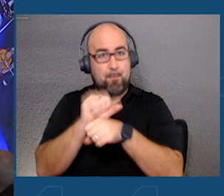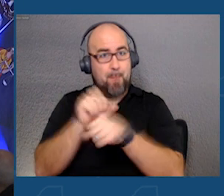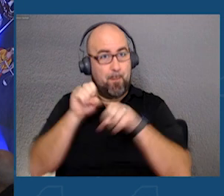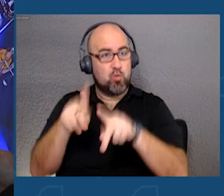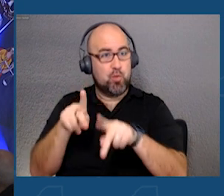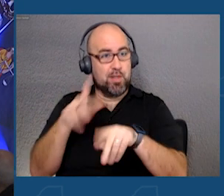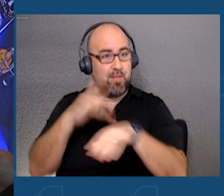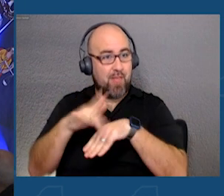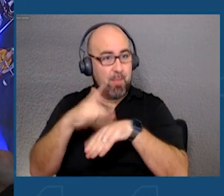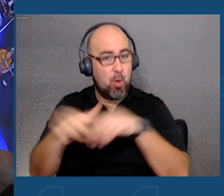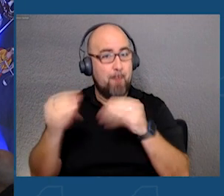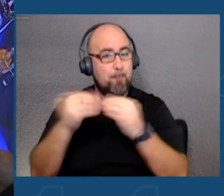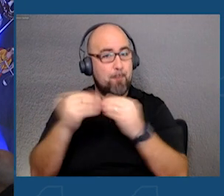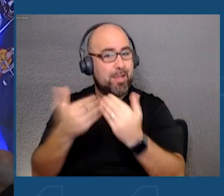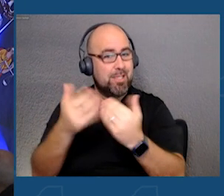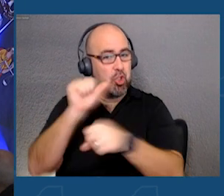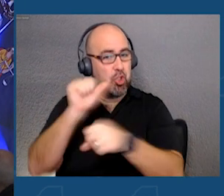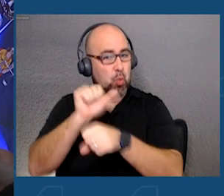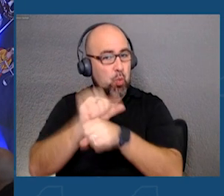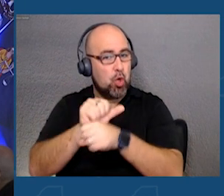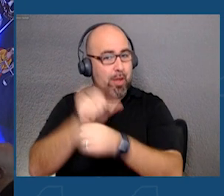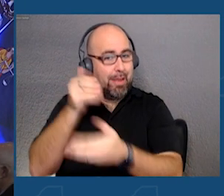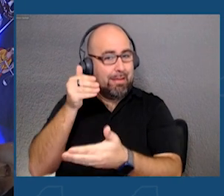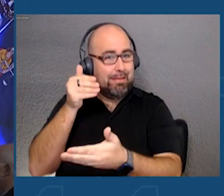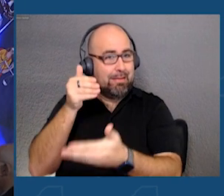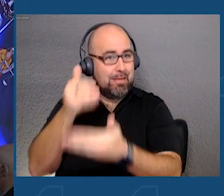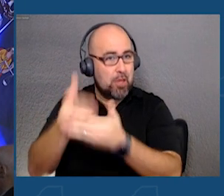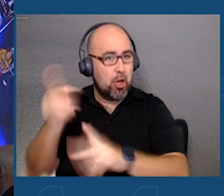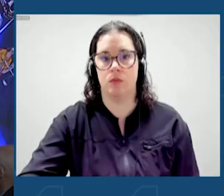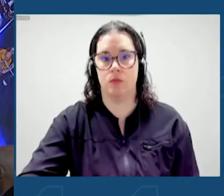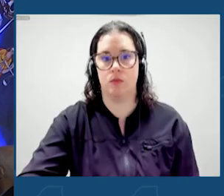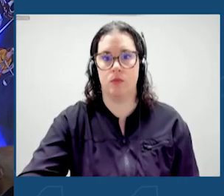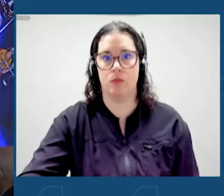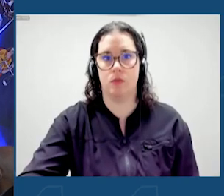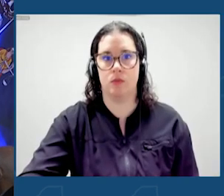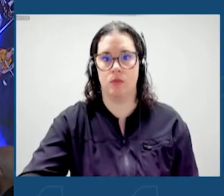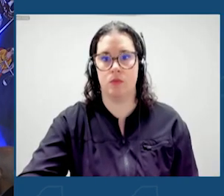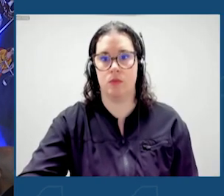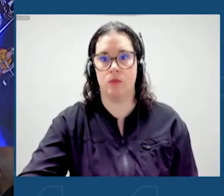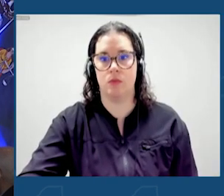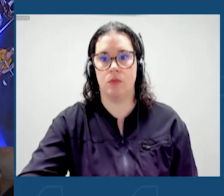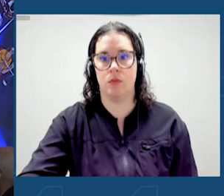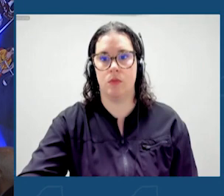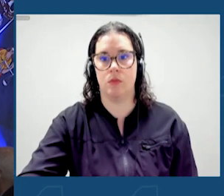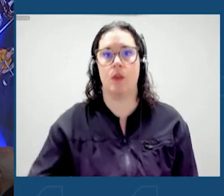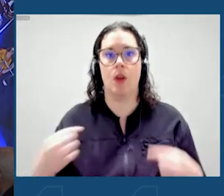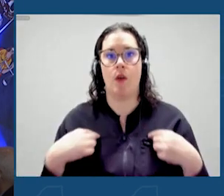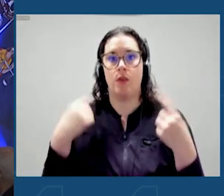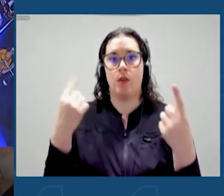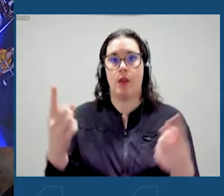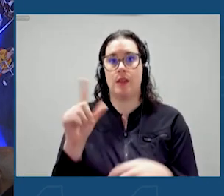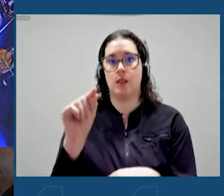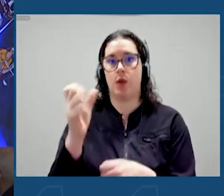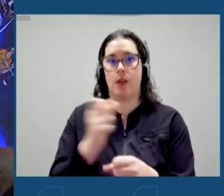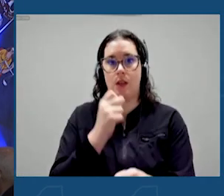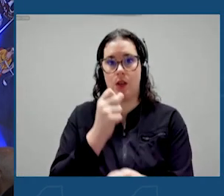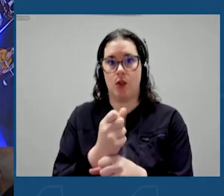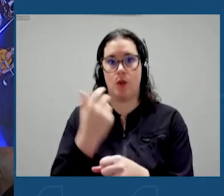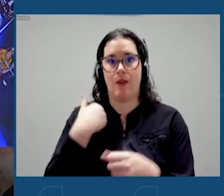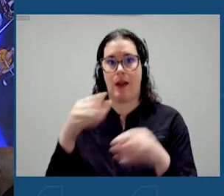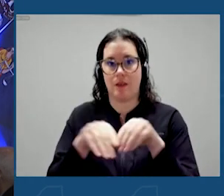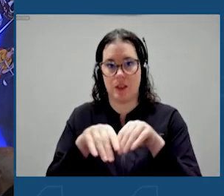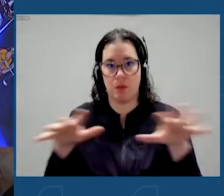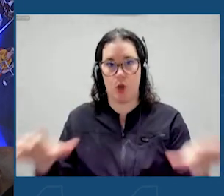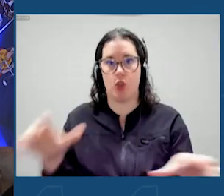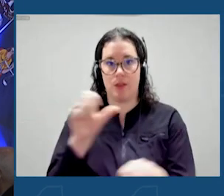near people's homes. Over the last 20 years, we have seen a dispersion of jobs in our